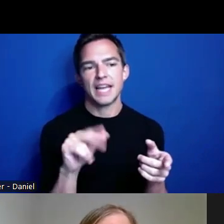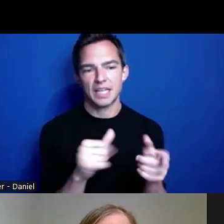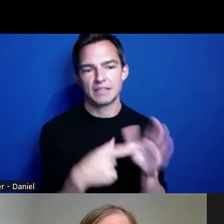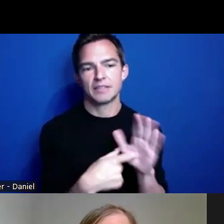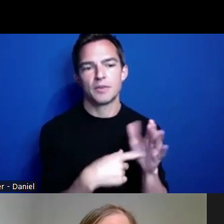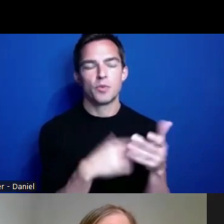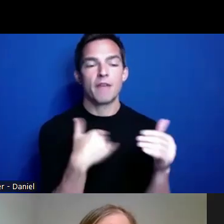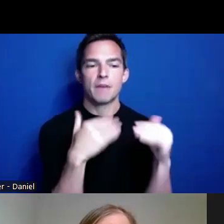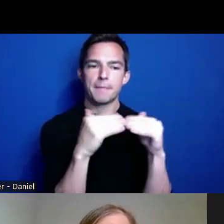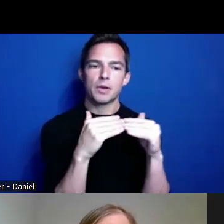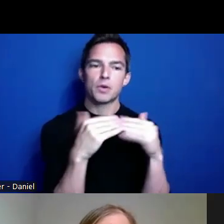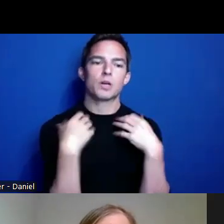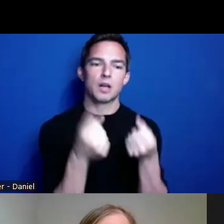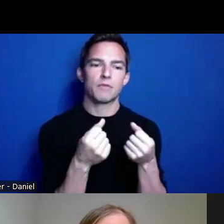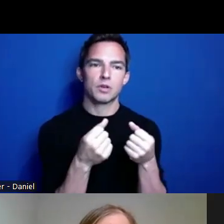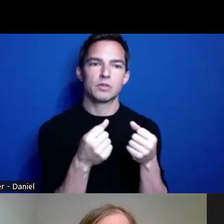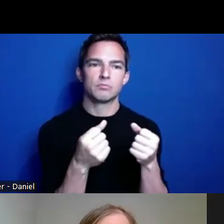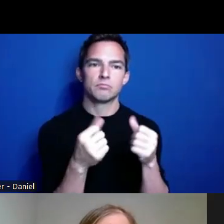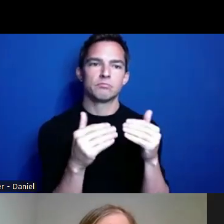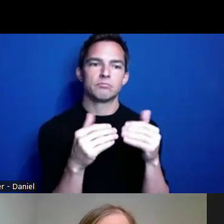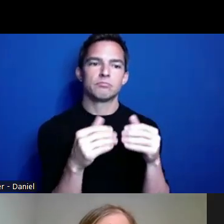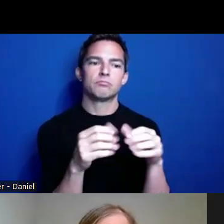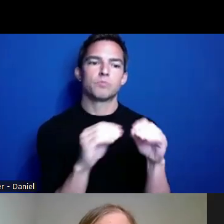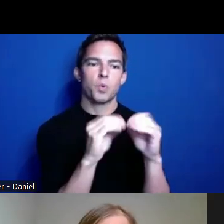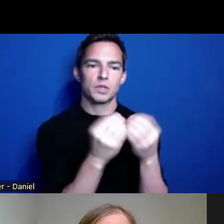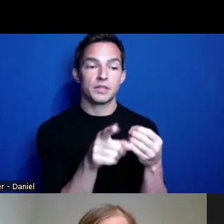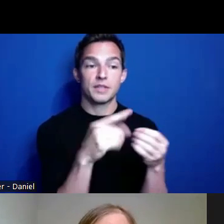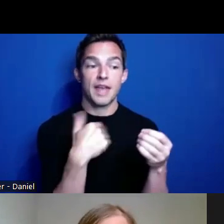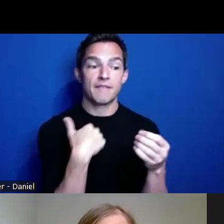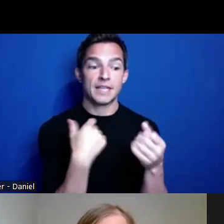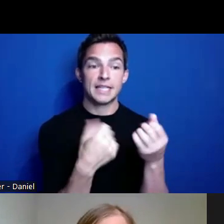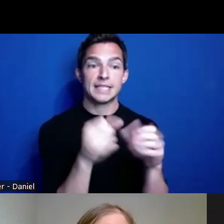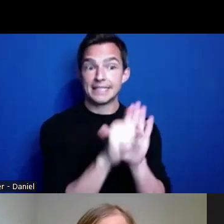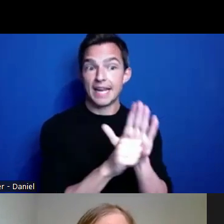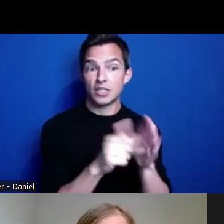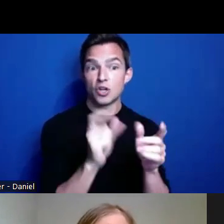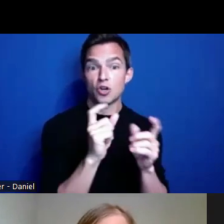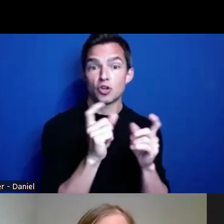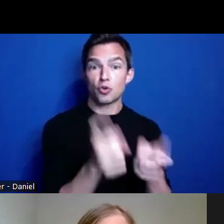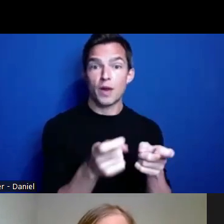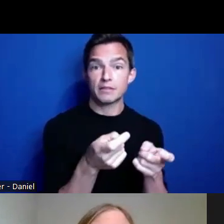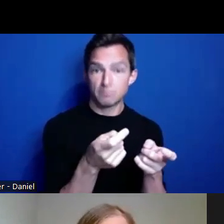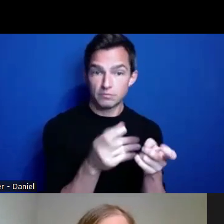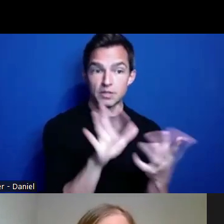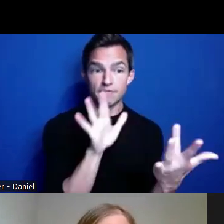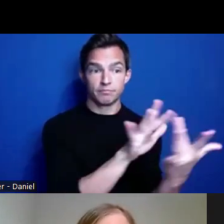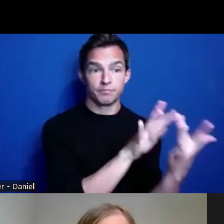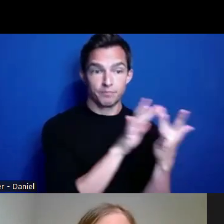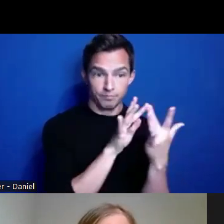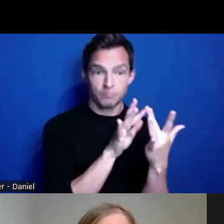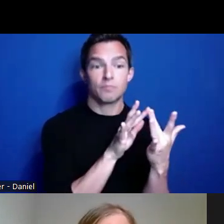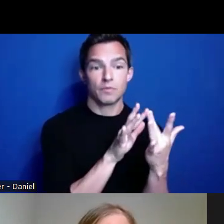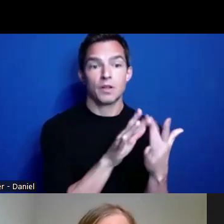recovery community organizations that actually have state grants to be harm reduction street outreach team workers. Right.